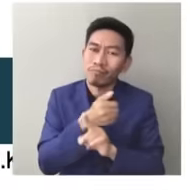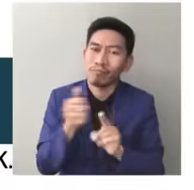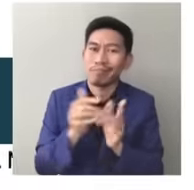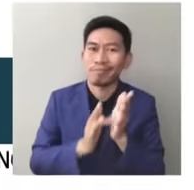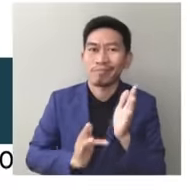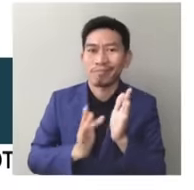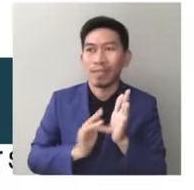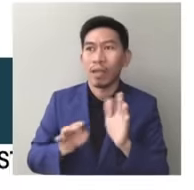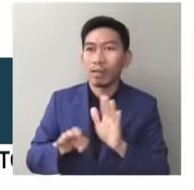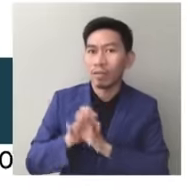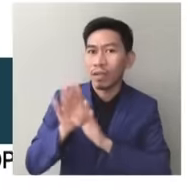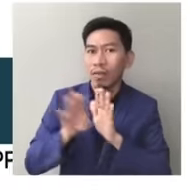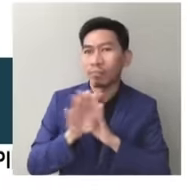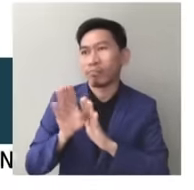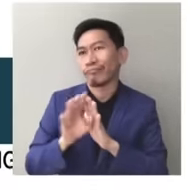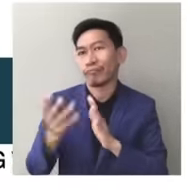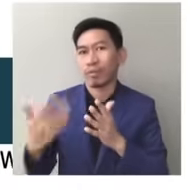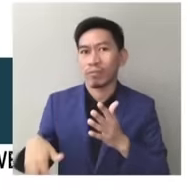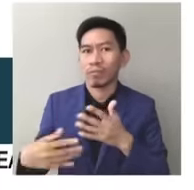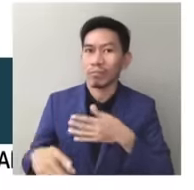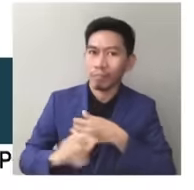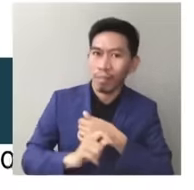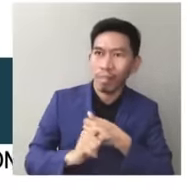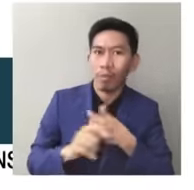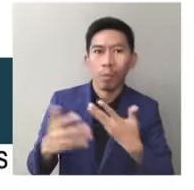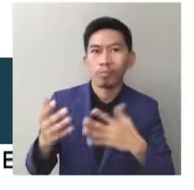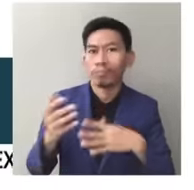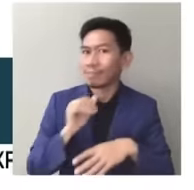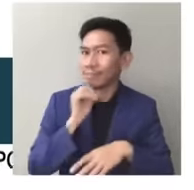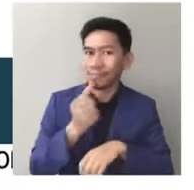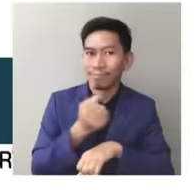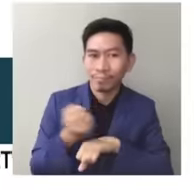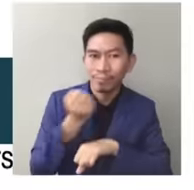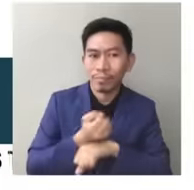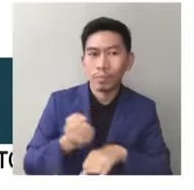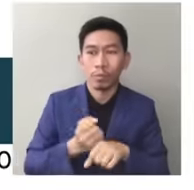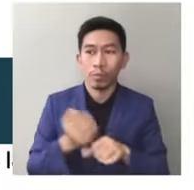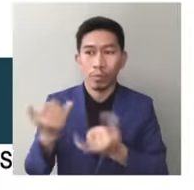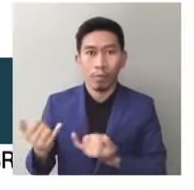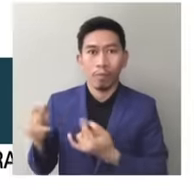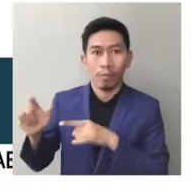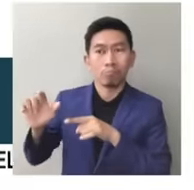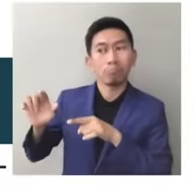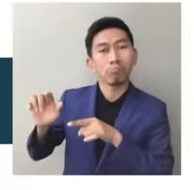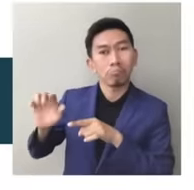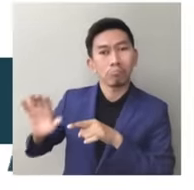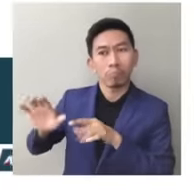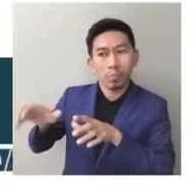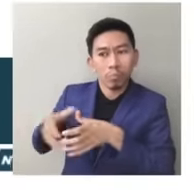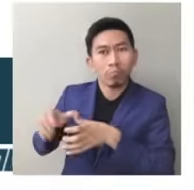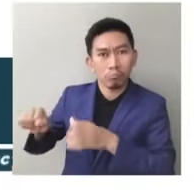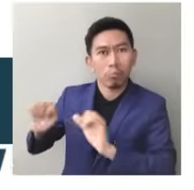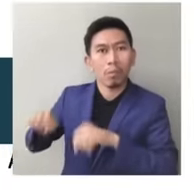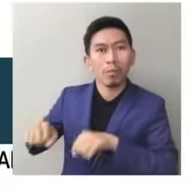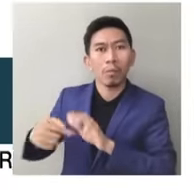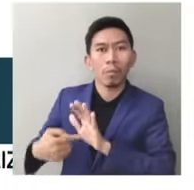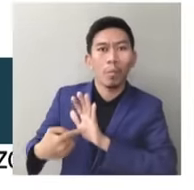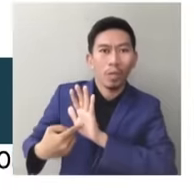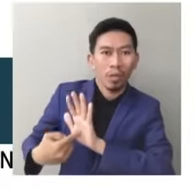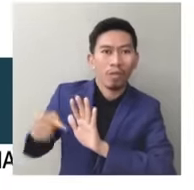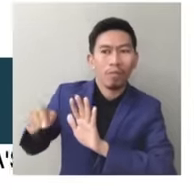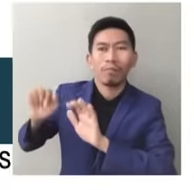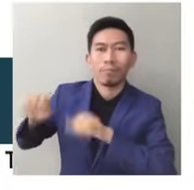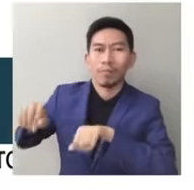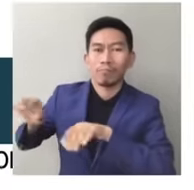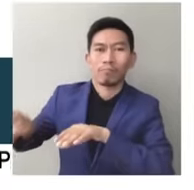ng mga ibang protected areas. Ito, maaring modelo at sa aking kaalaman, maganda at magaling at mukhang